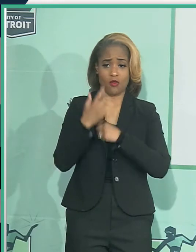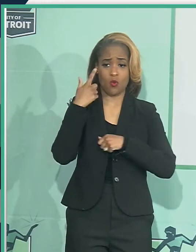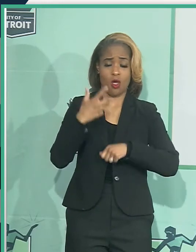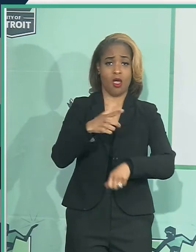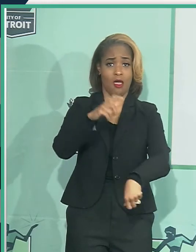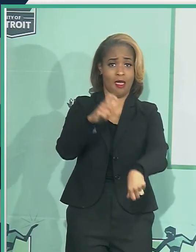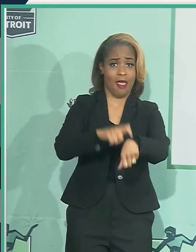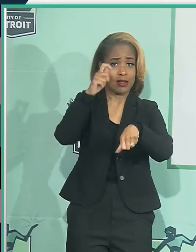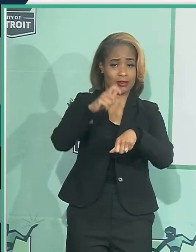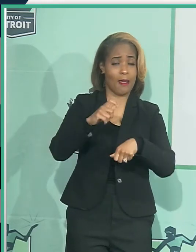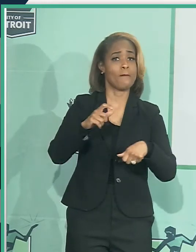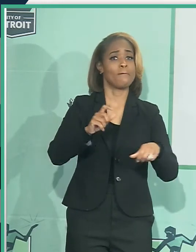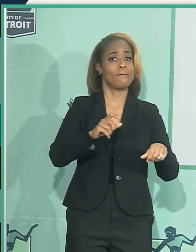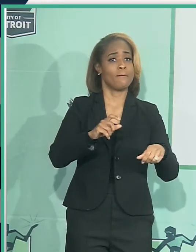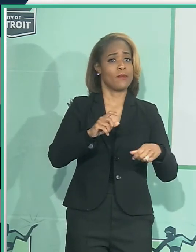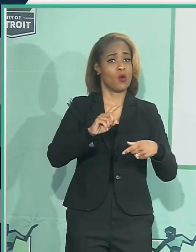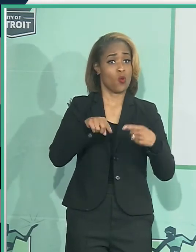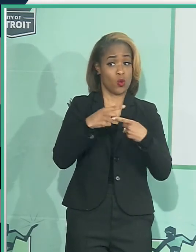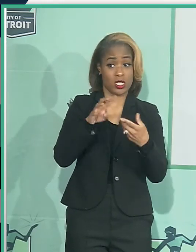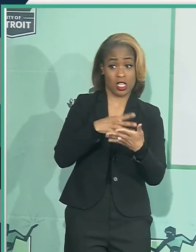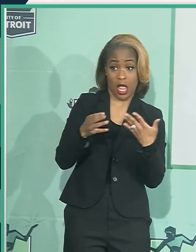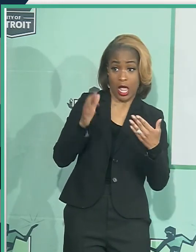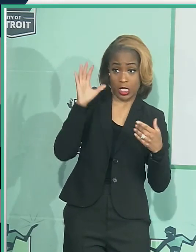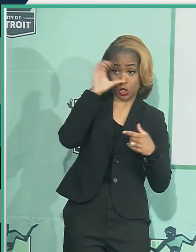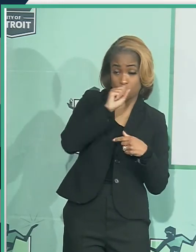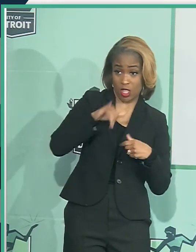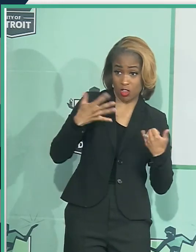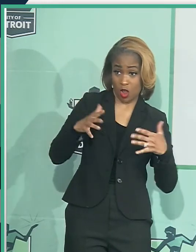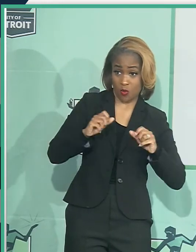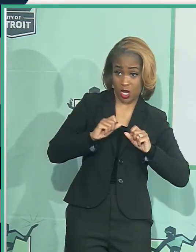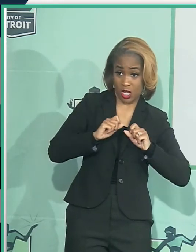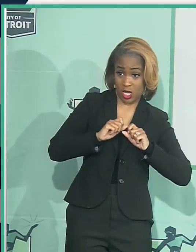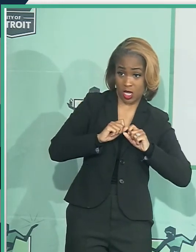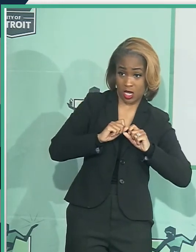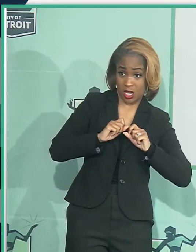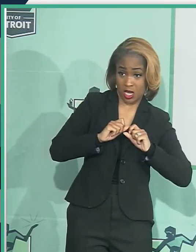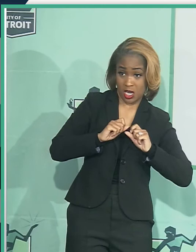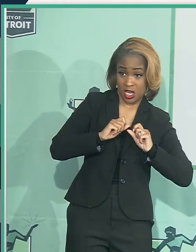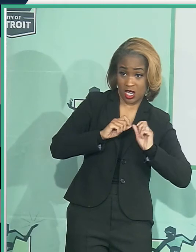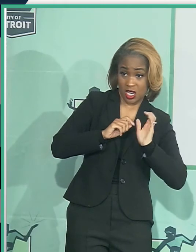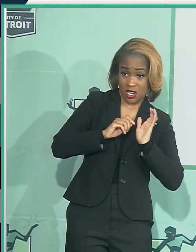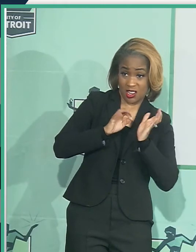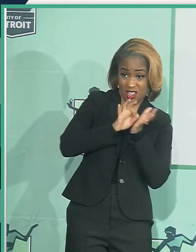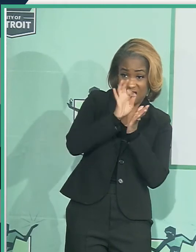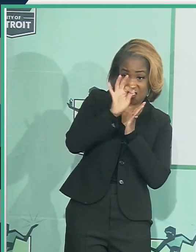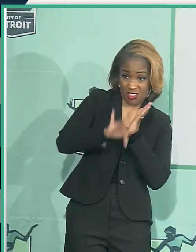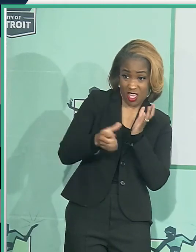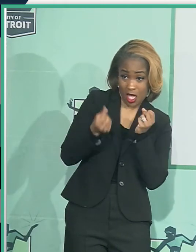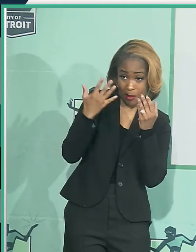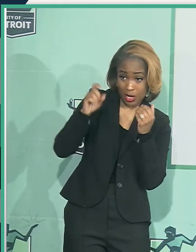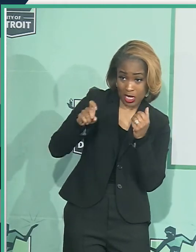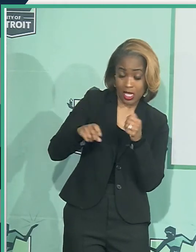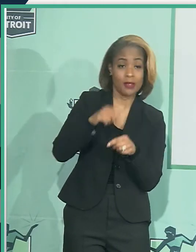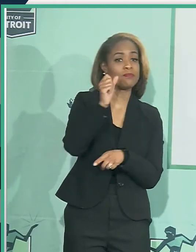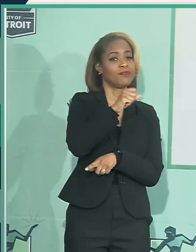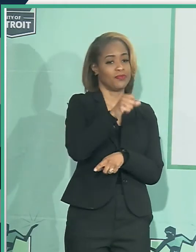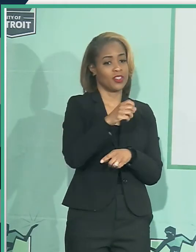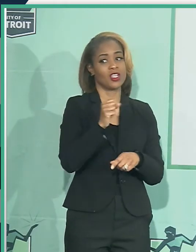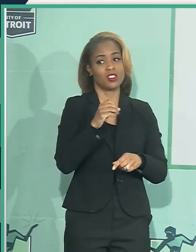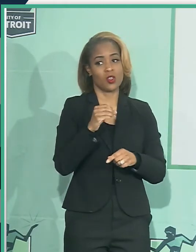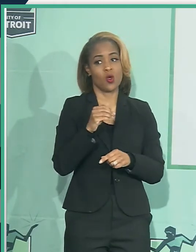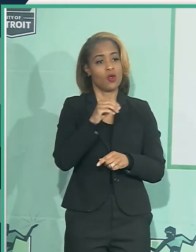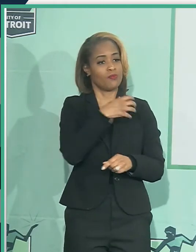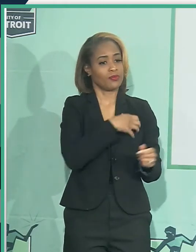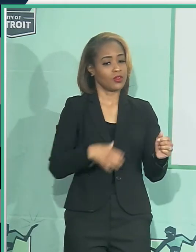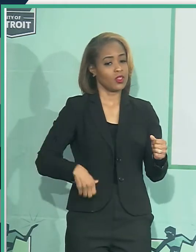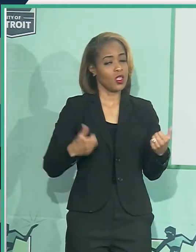to be scheduled to get it? I'm assuming that's allocated or accounted for. Absolutely. So we have, I believe the mayor mentioned